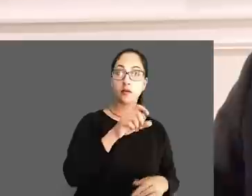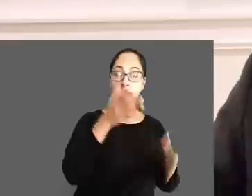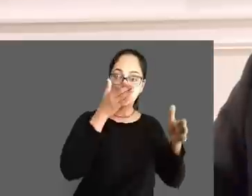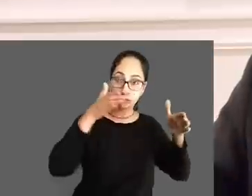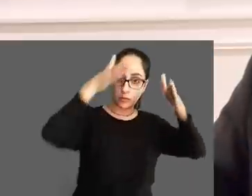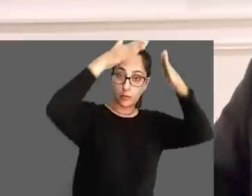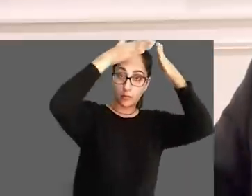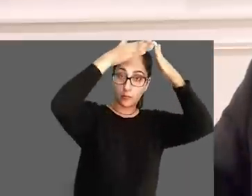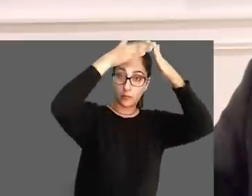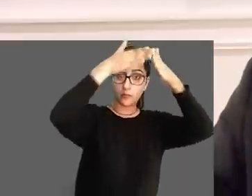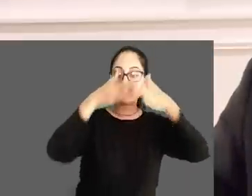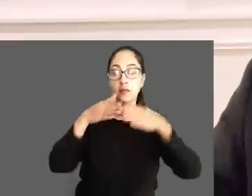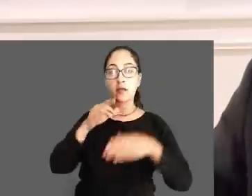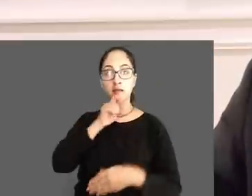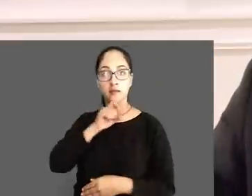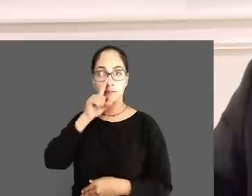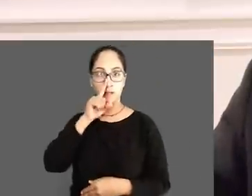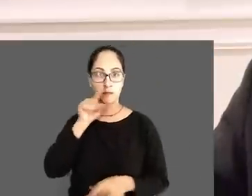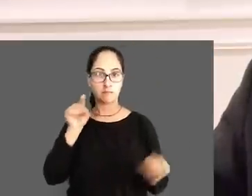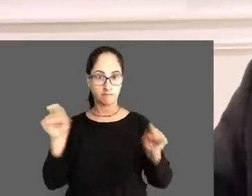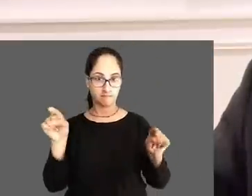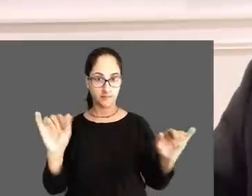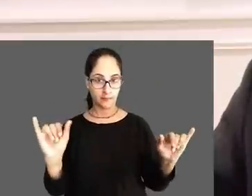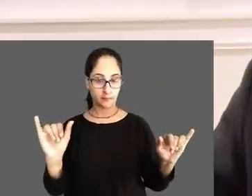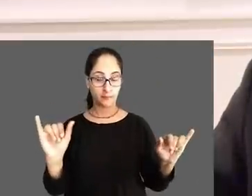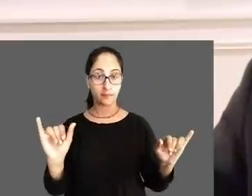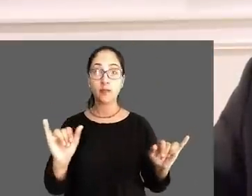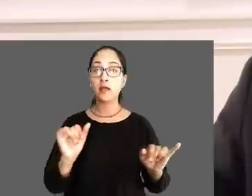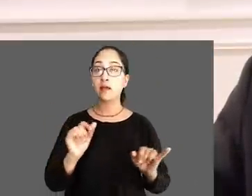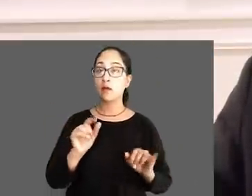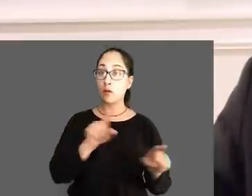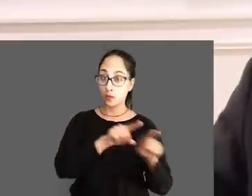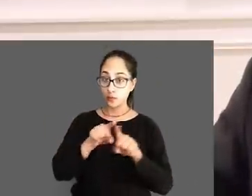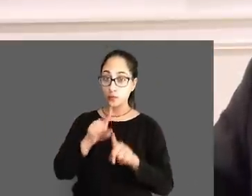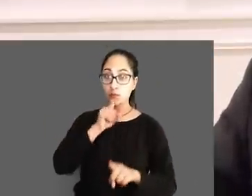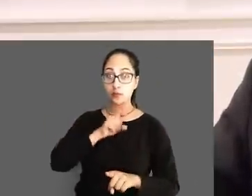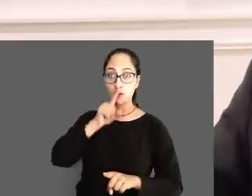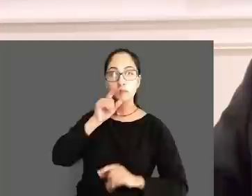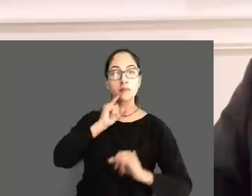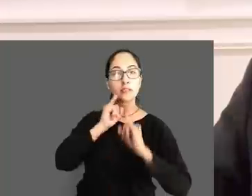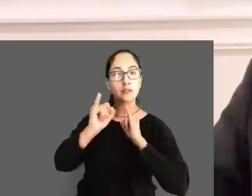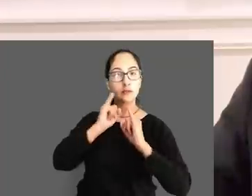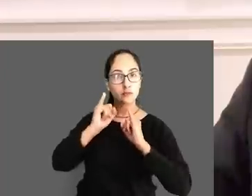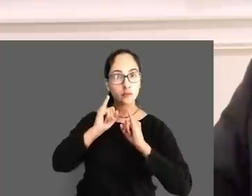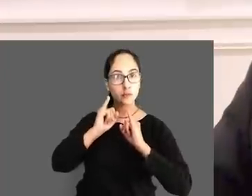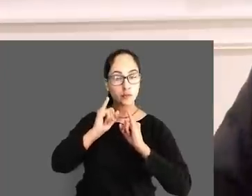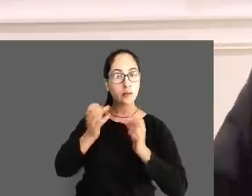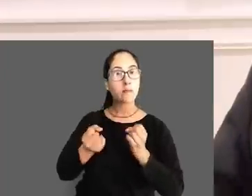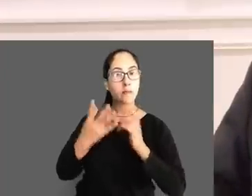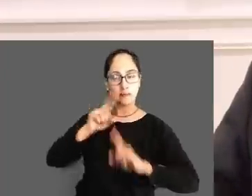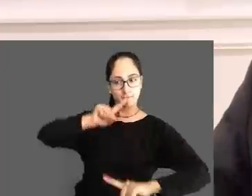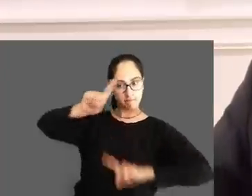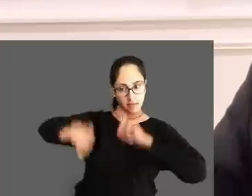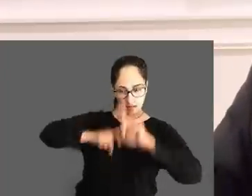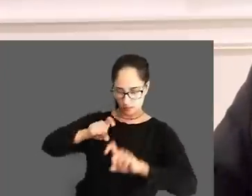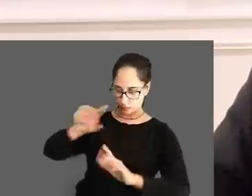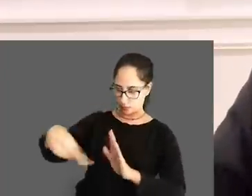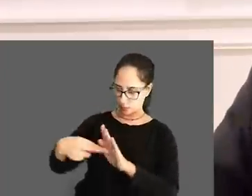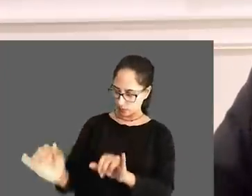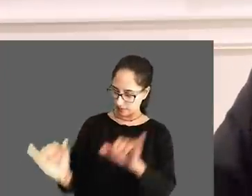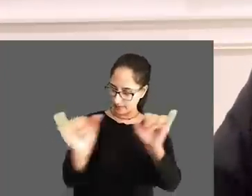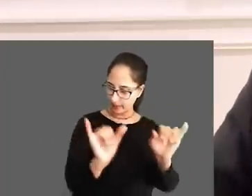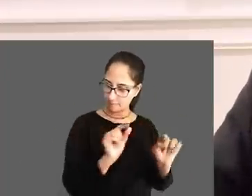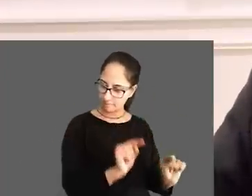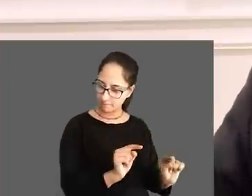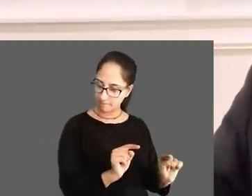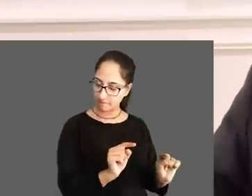asked that question many times in interviews and has spoken about these differences. One of the main differences is